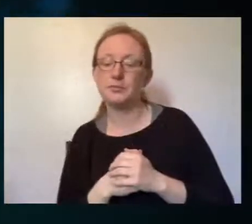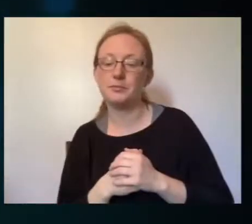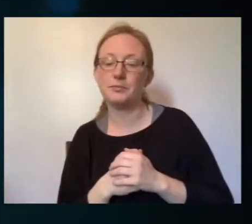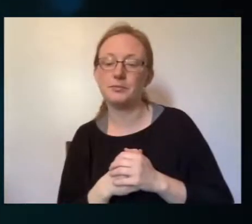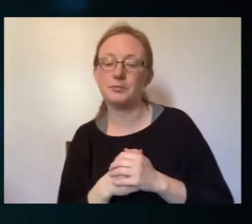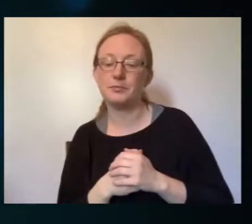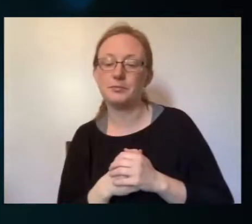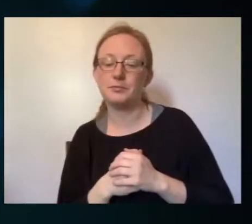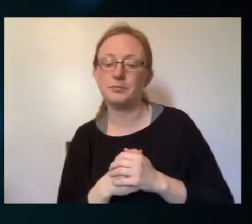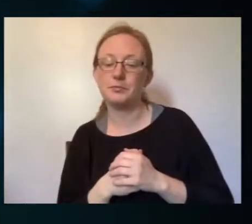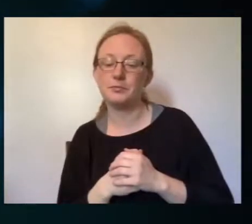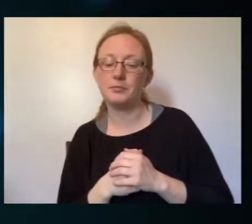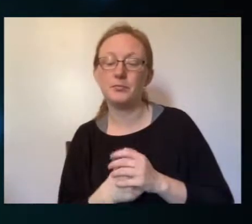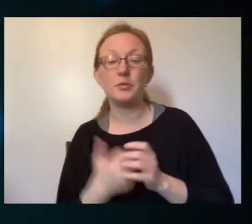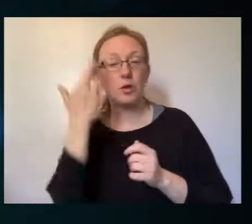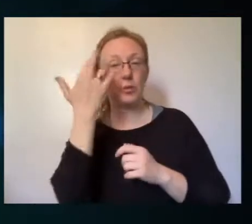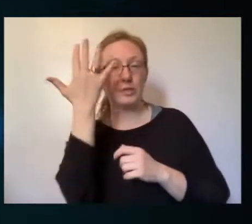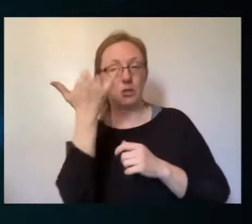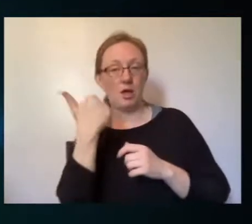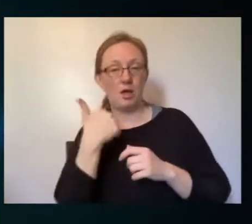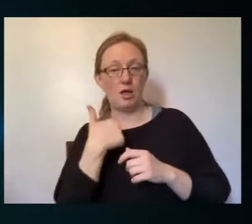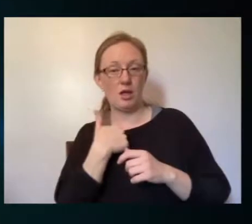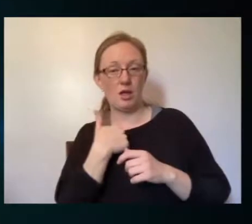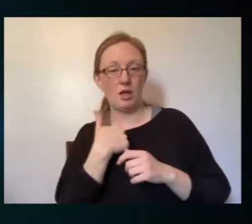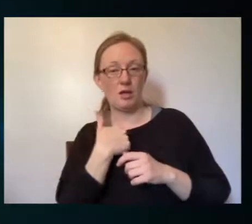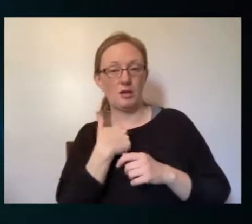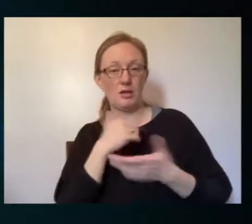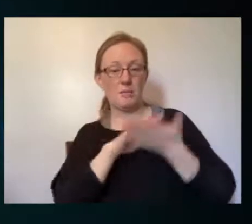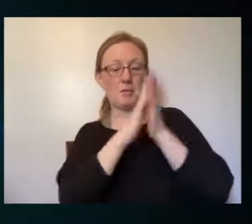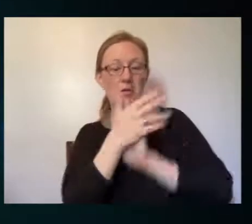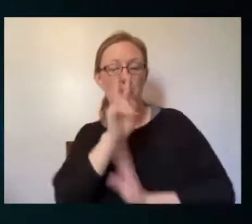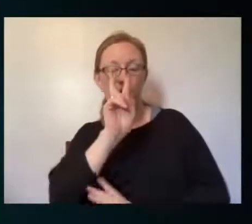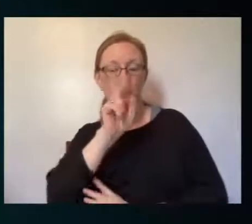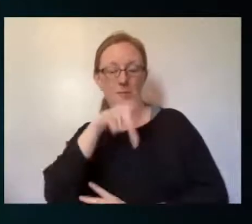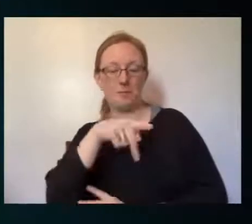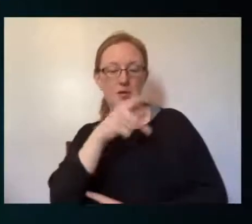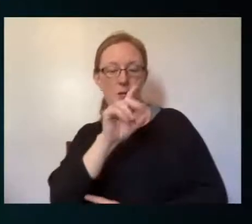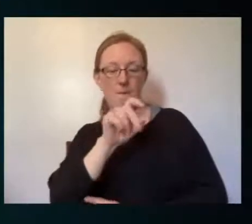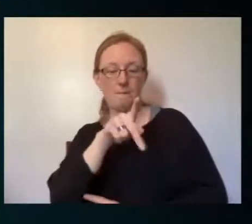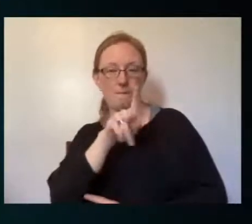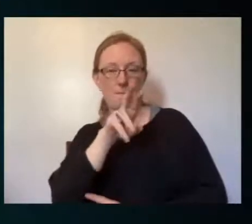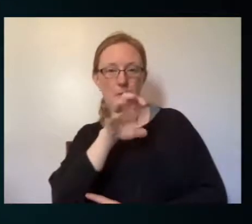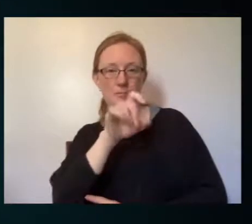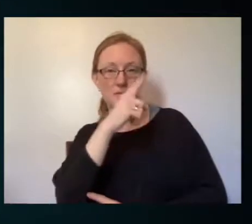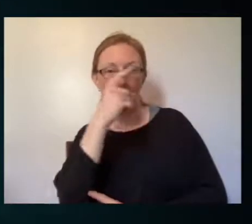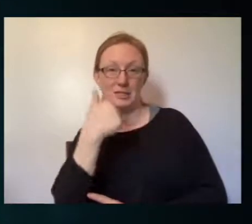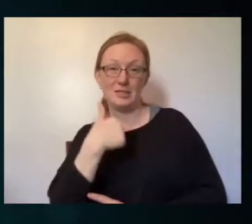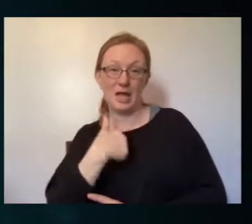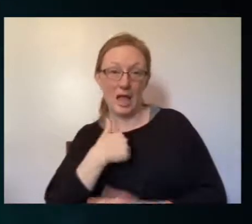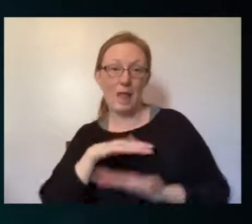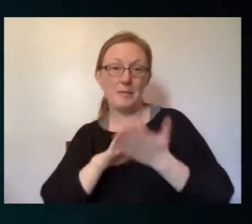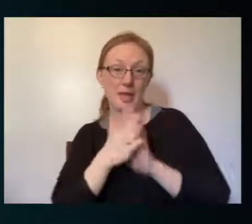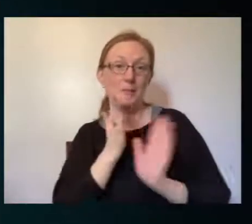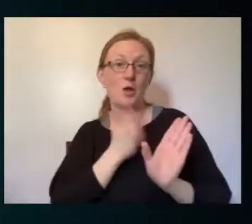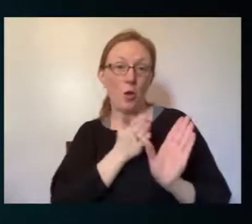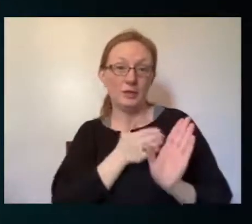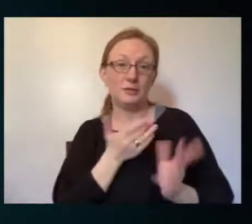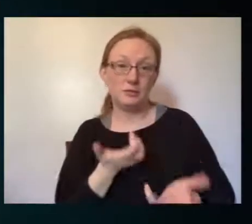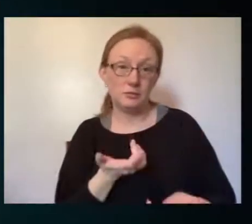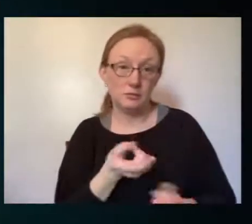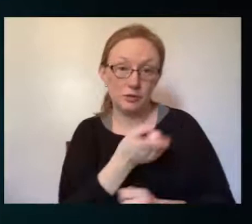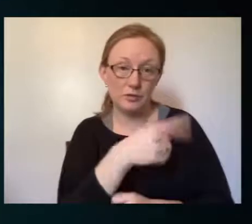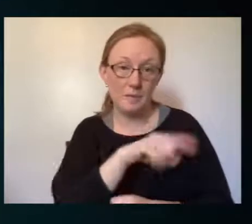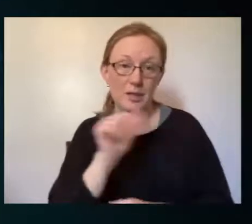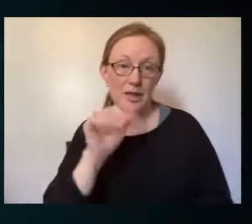And the reason I ended up in the role of a VP of Pubs is because I made a nuisance of myself. I made a nuisance of myself to the